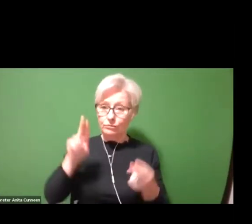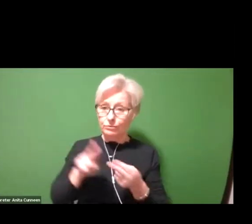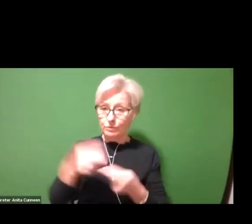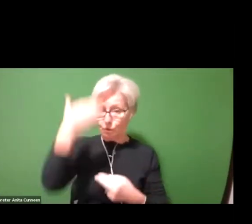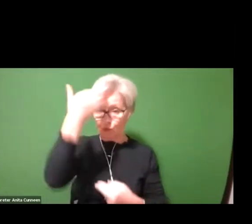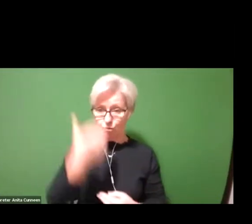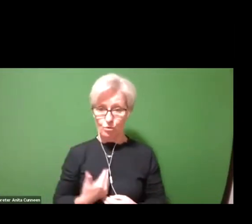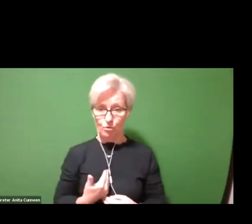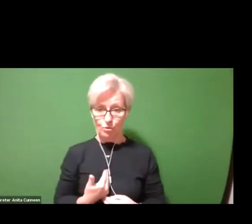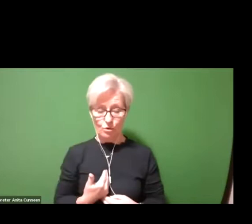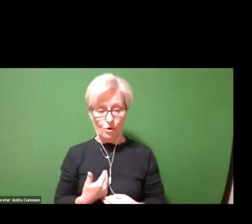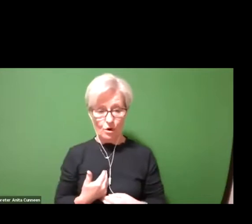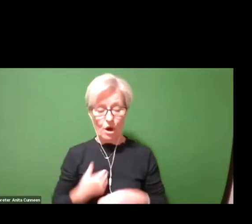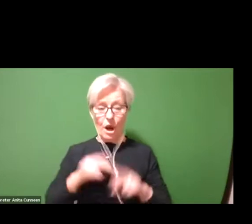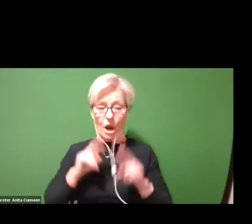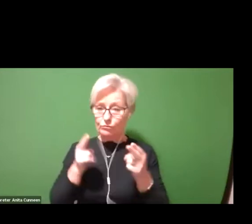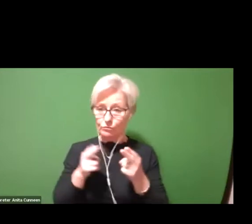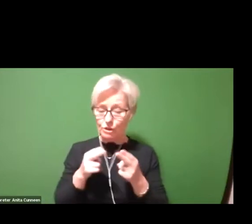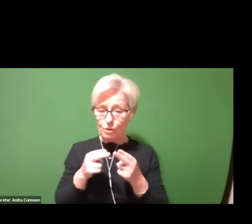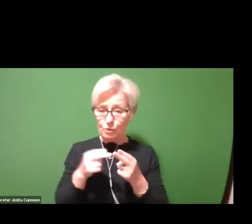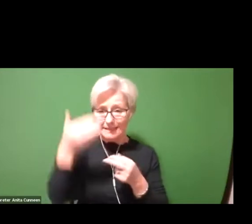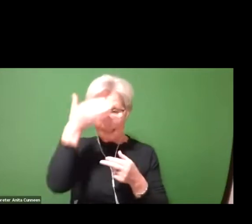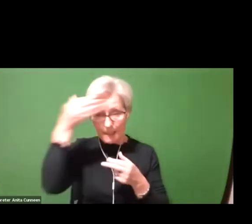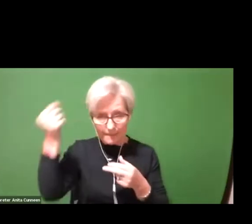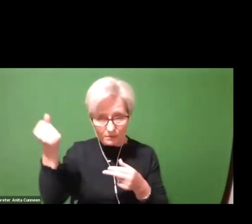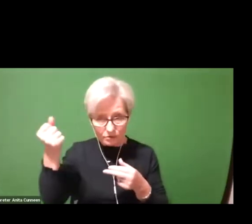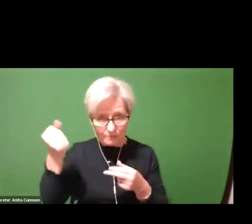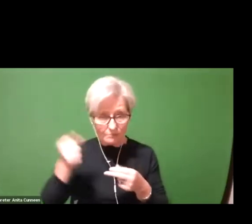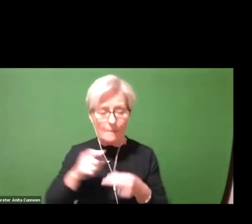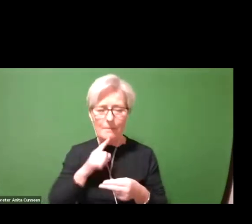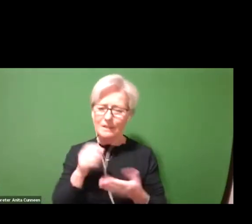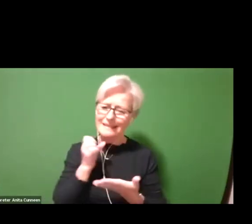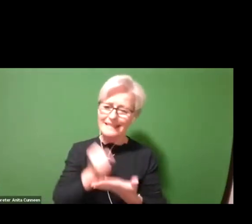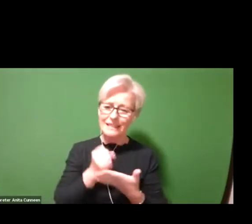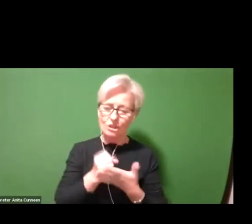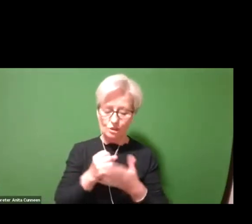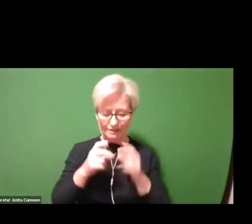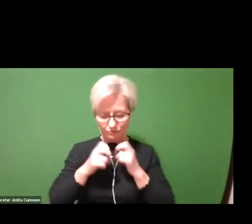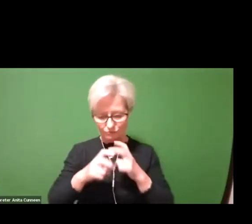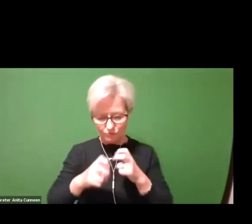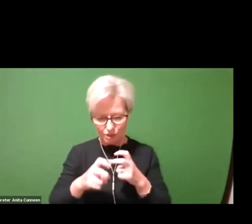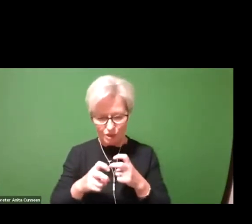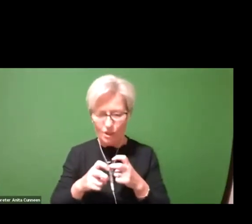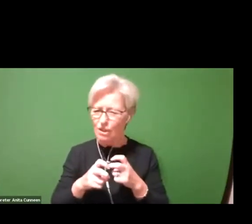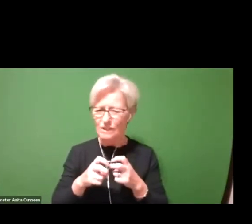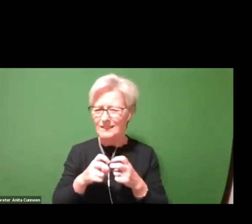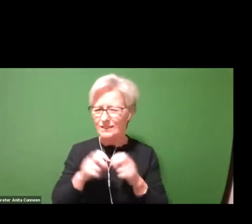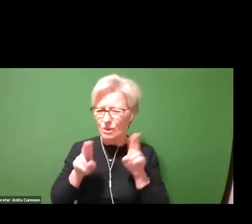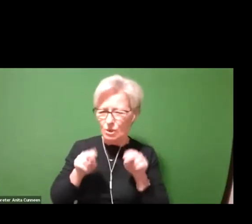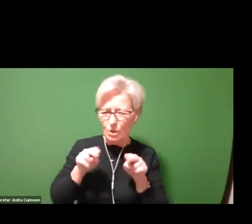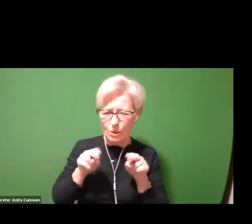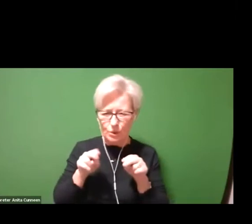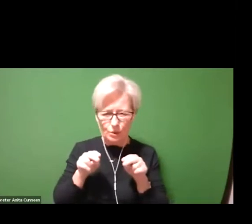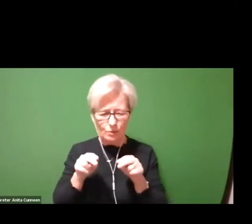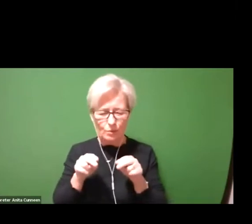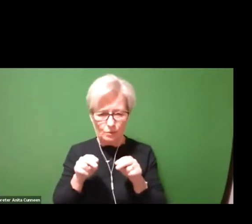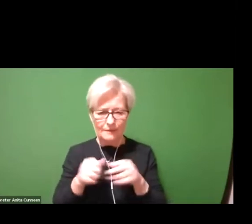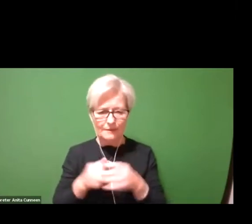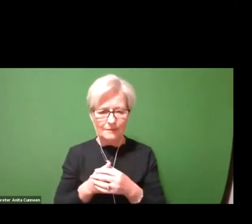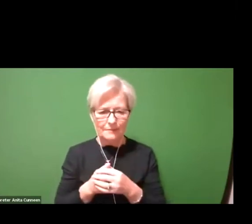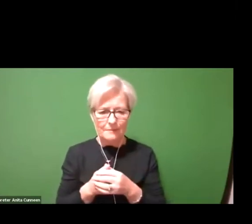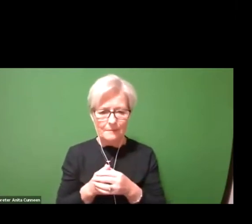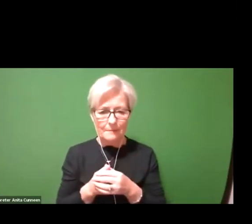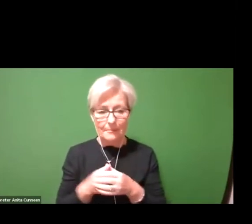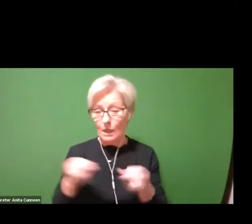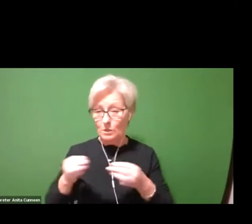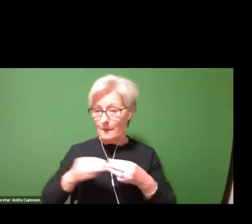there's a reduced risk of dementia. So the studies are kind of in their infancy for dementia risk, and there does seem to be